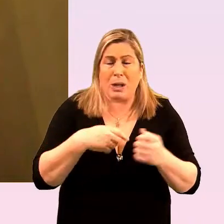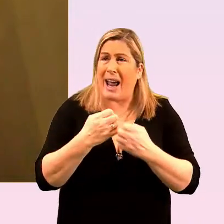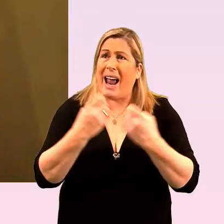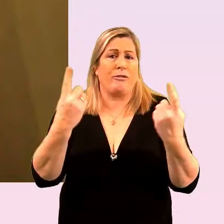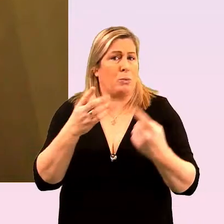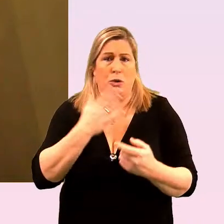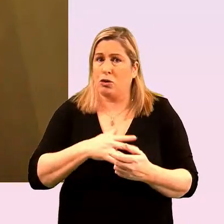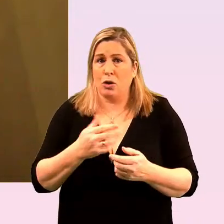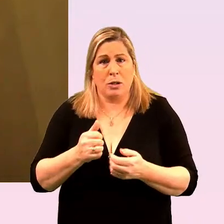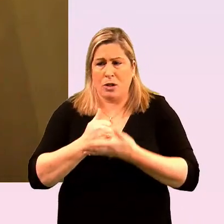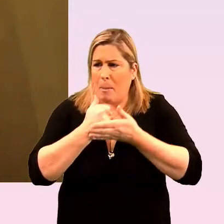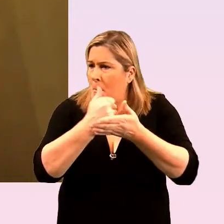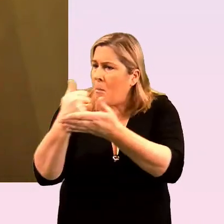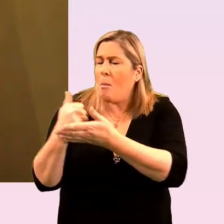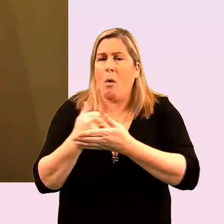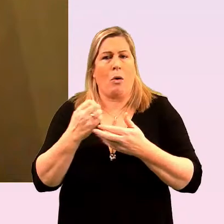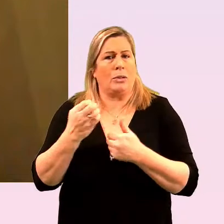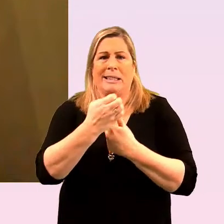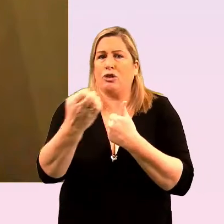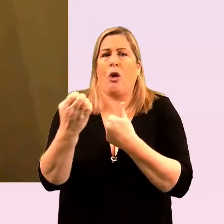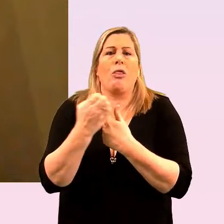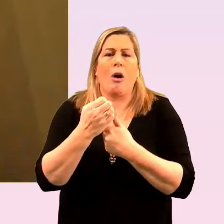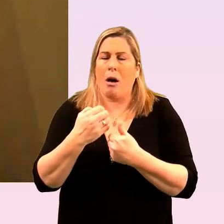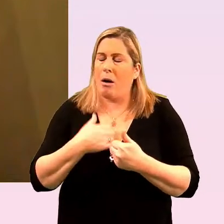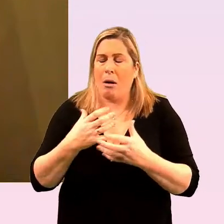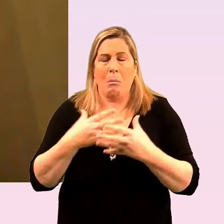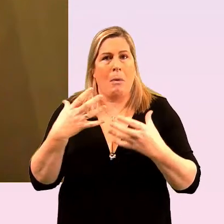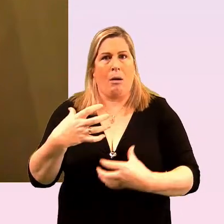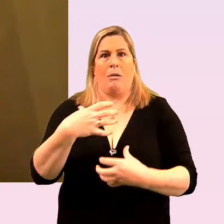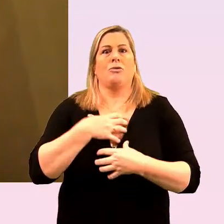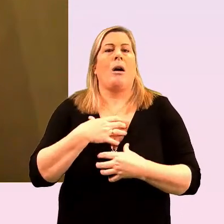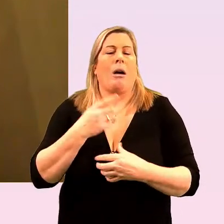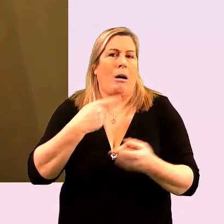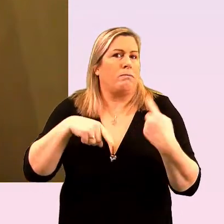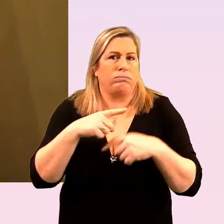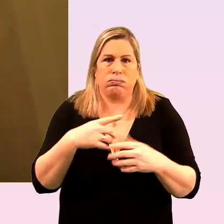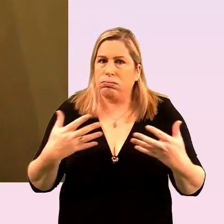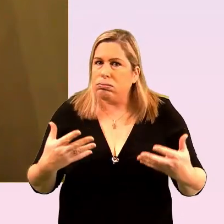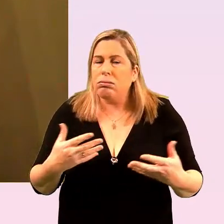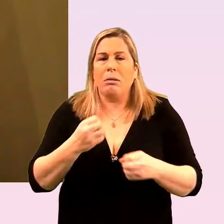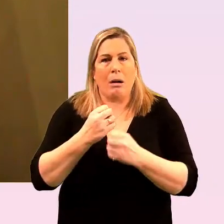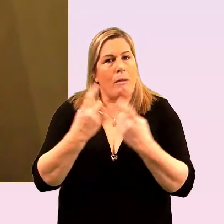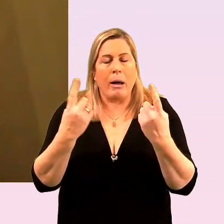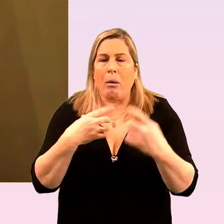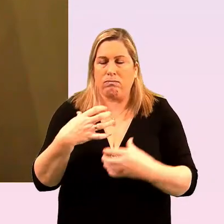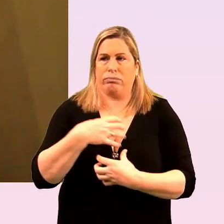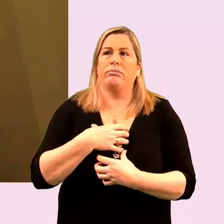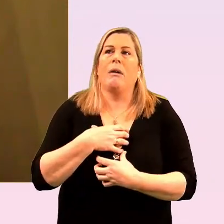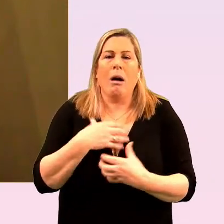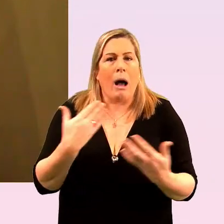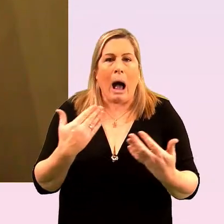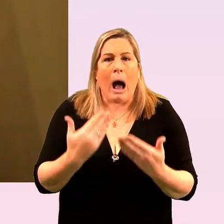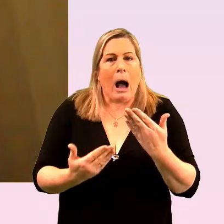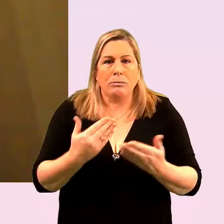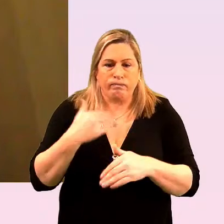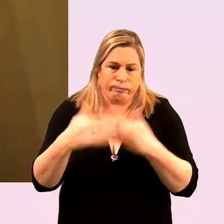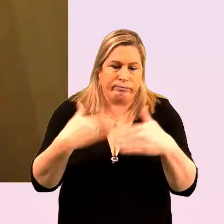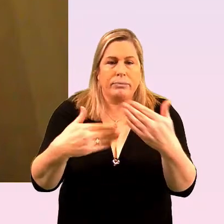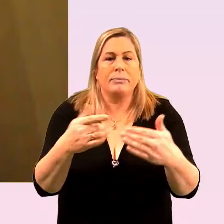grindstone. It was an enormous shock to our system. And I think one of the things that